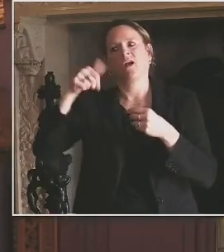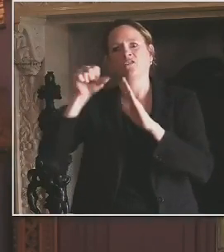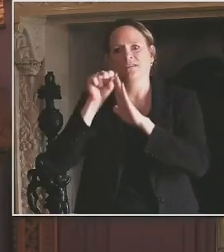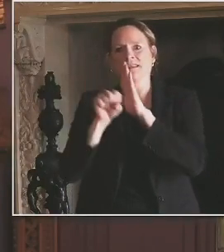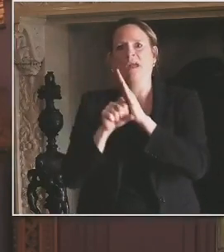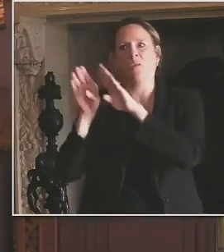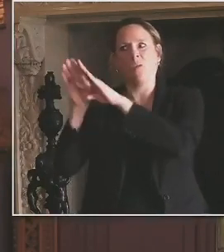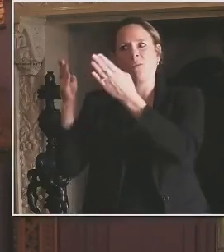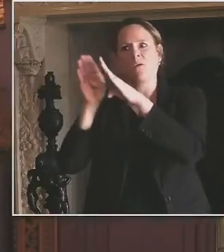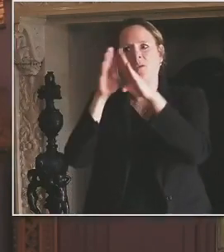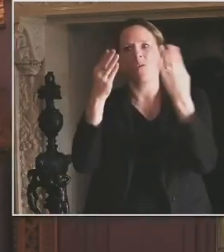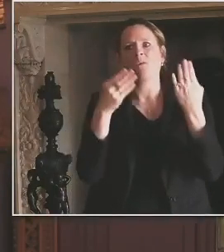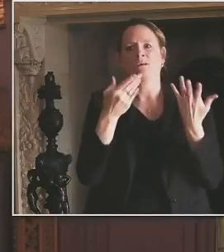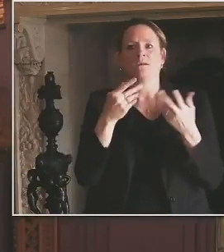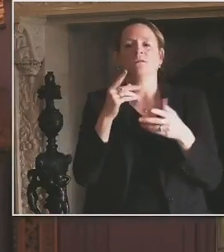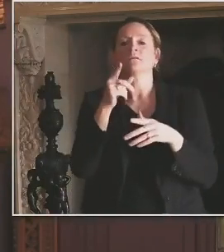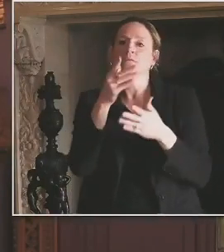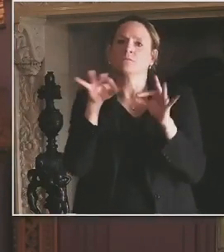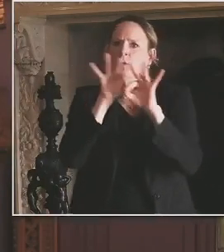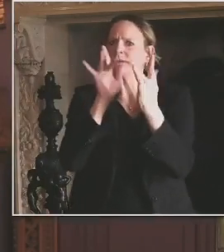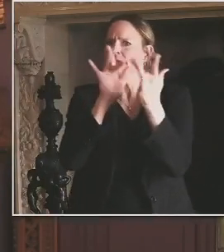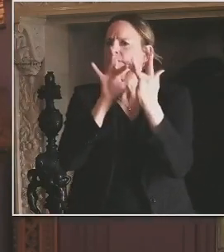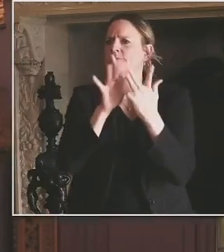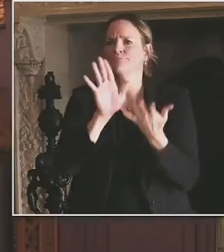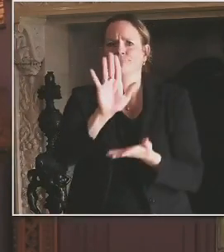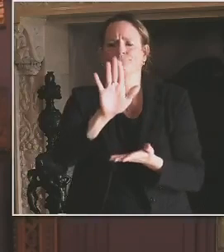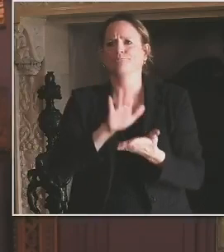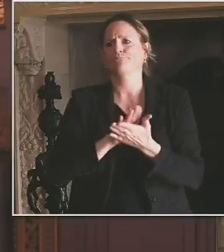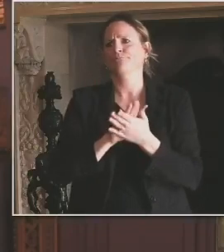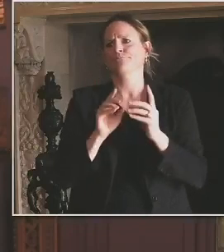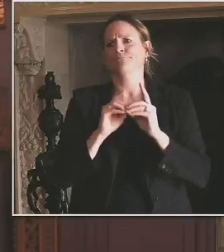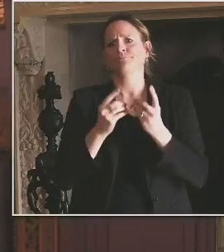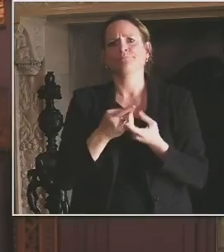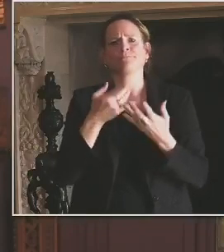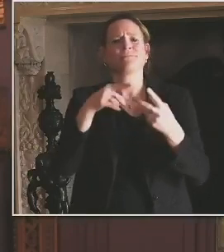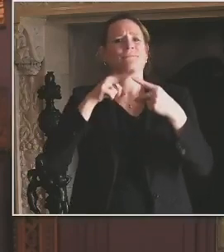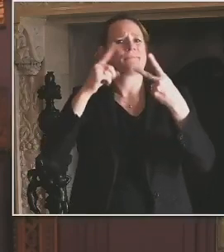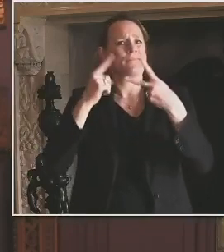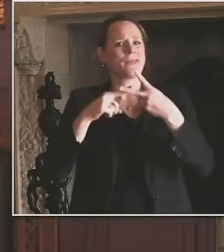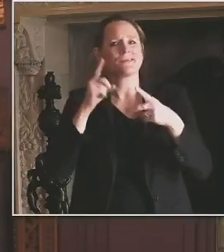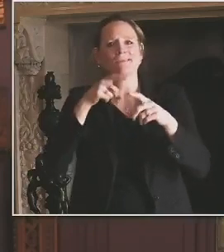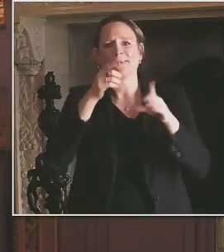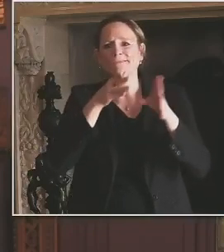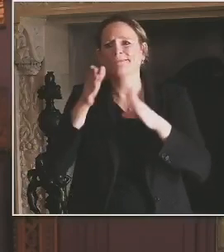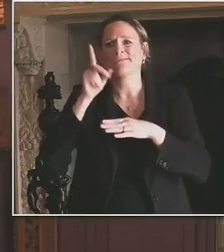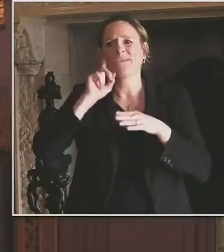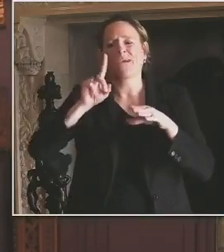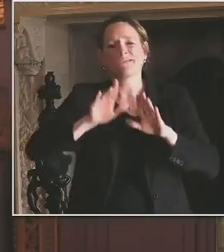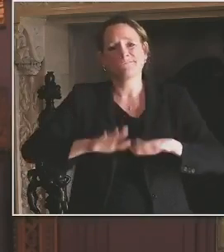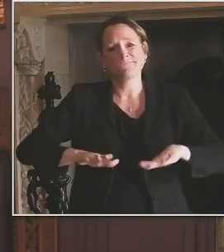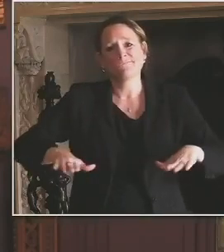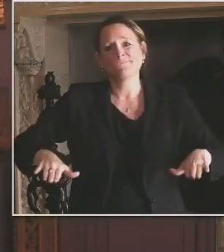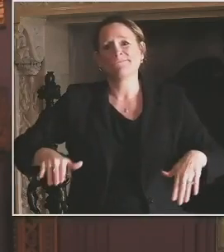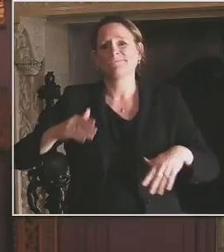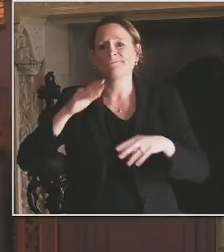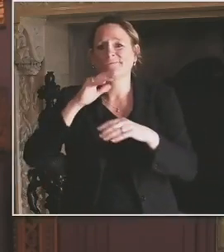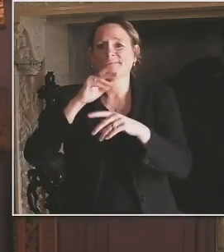an important thing. I know that back in the days, but I would be prepared